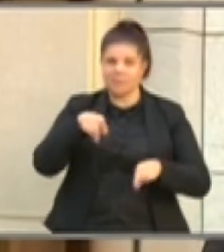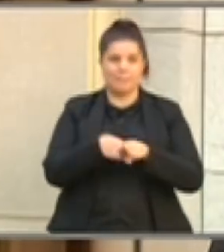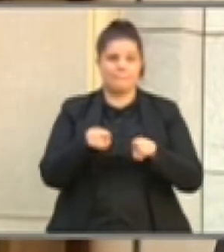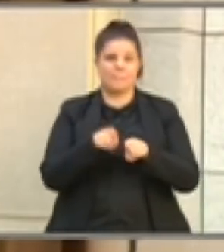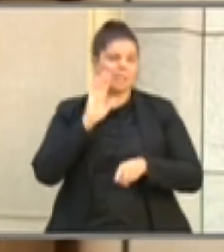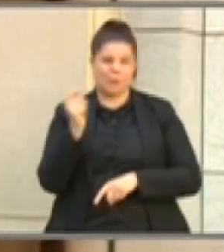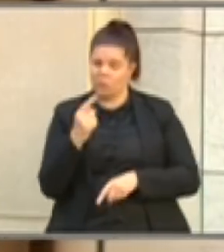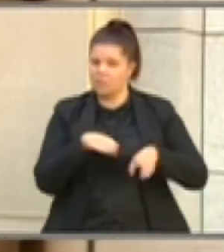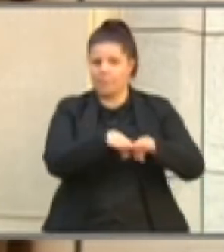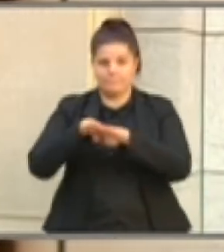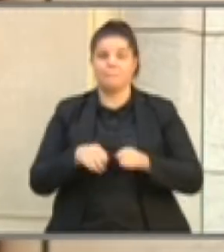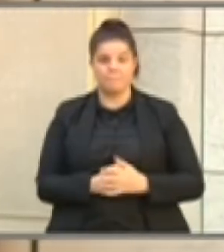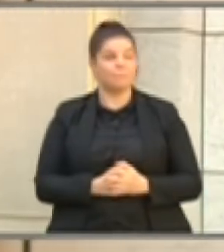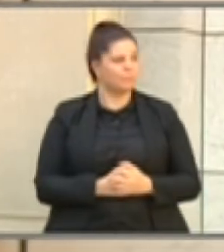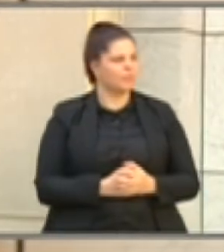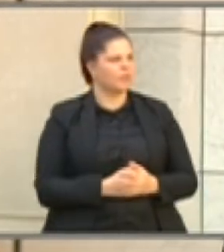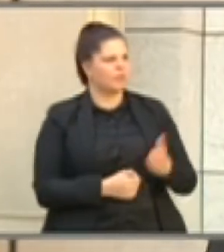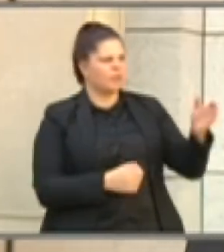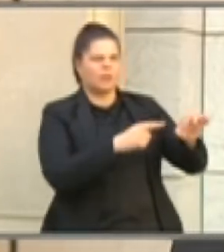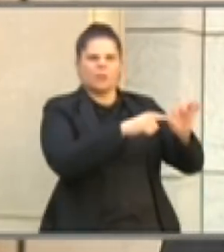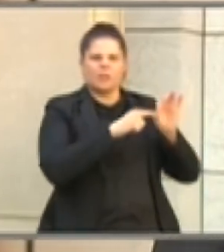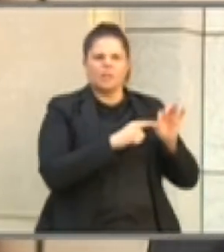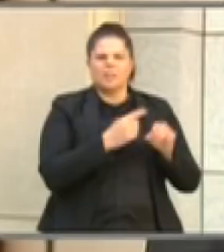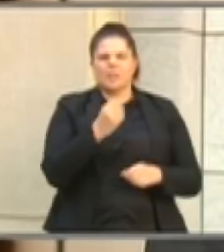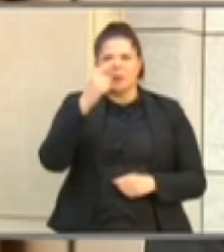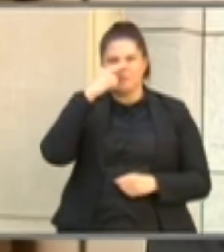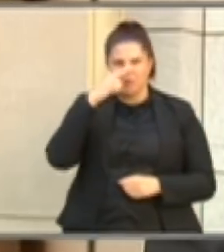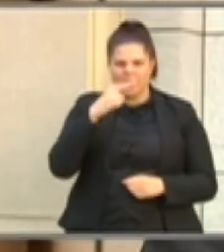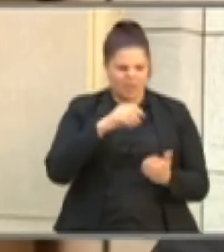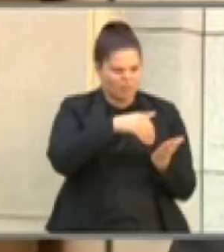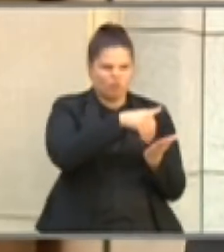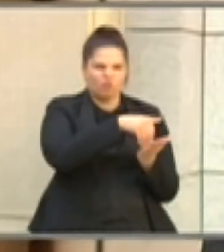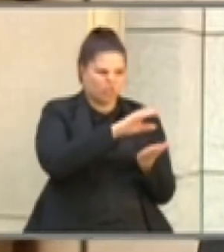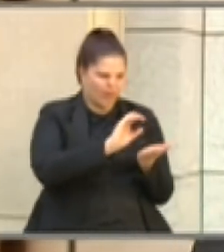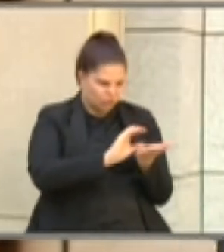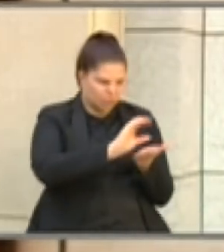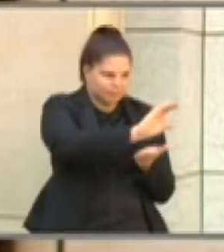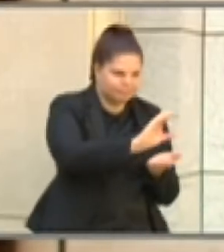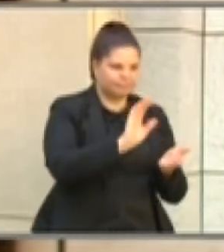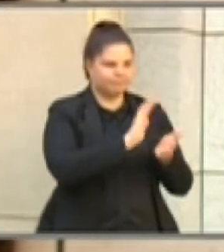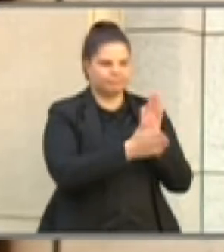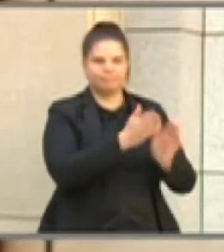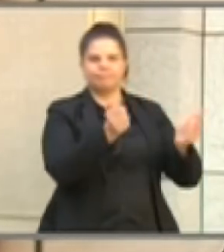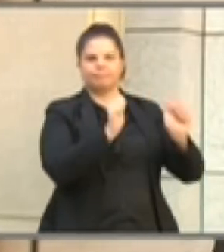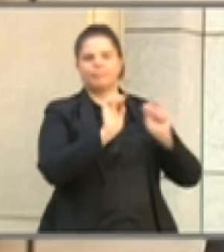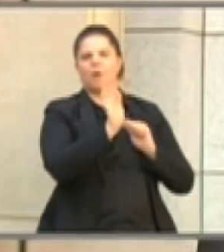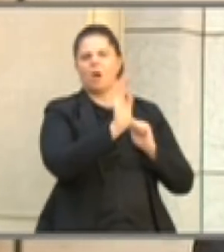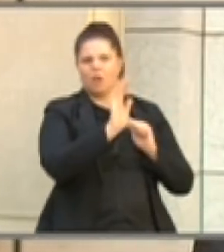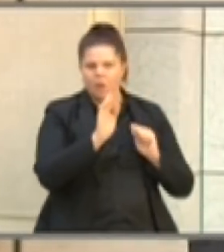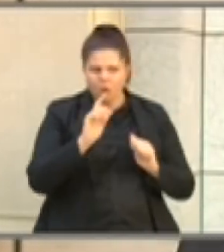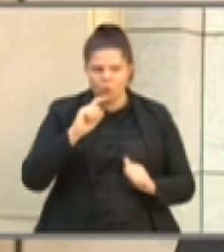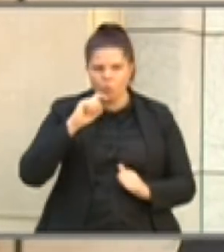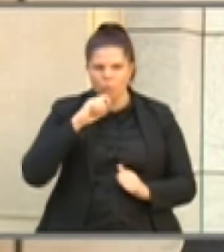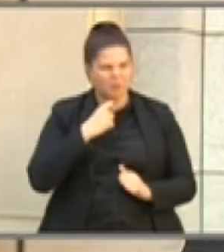And a lot of workers haven't been stood down, they've been retrenched. Are they, first question, are they ineligible for this payment if they've been effectively